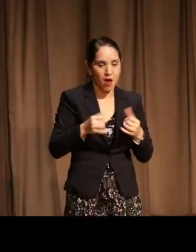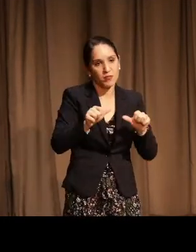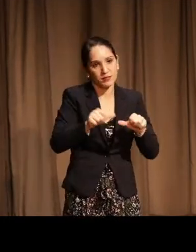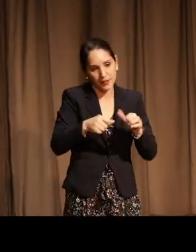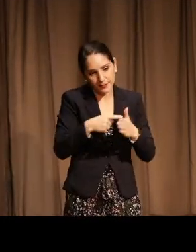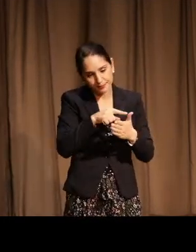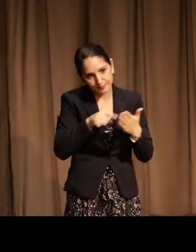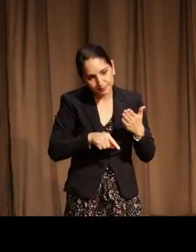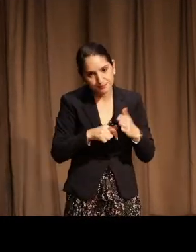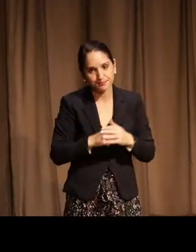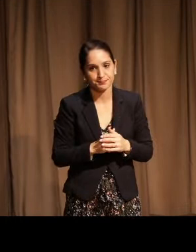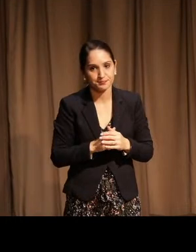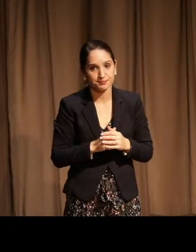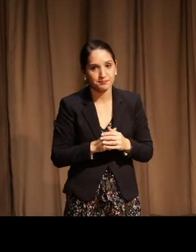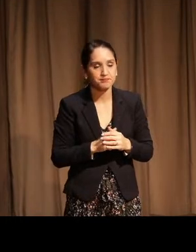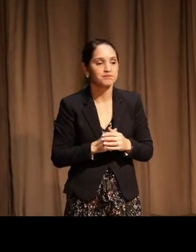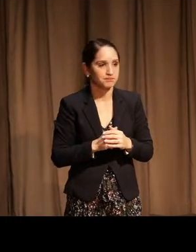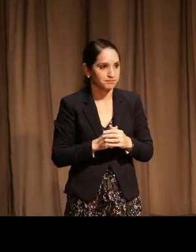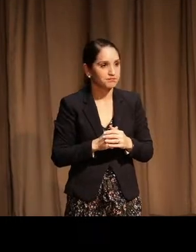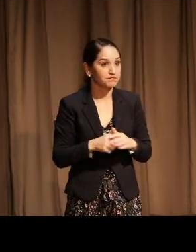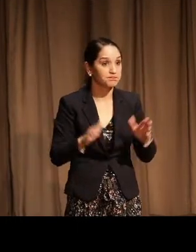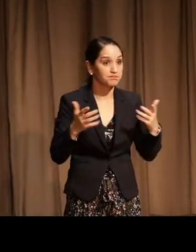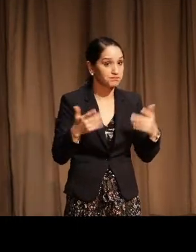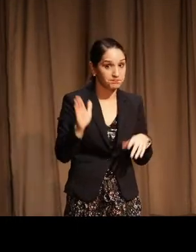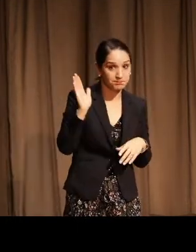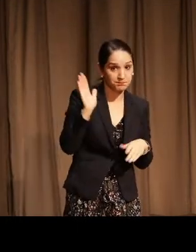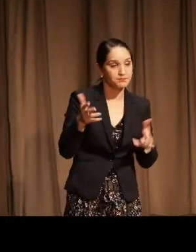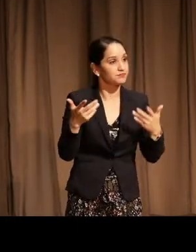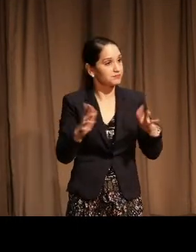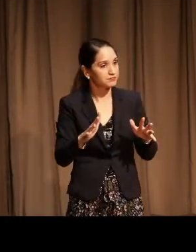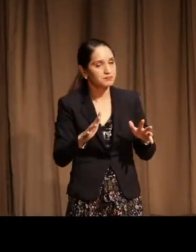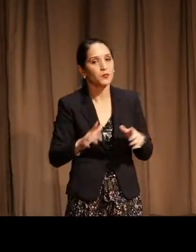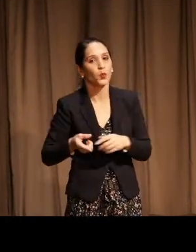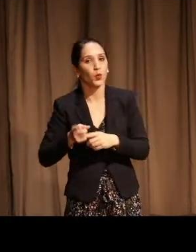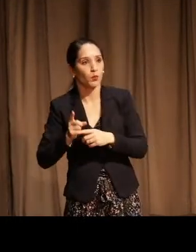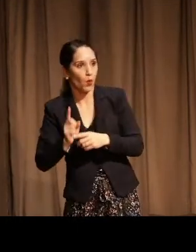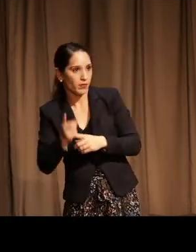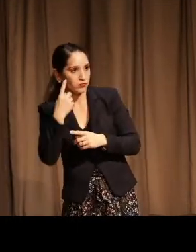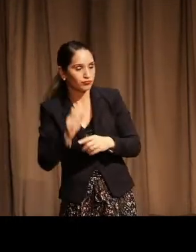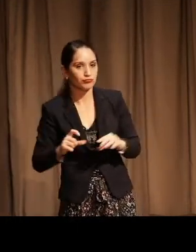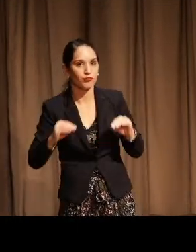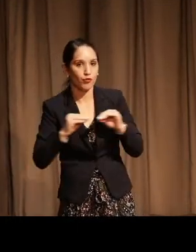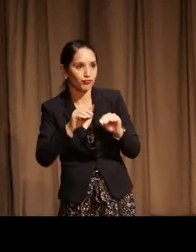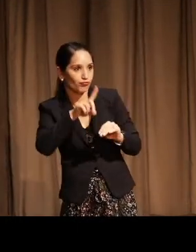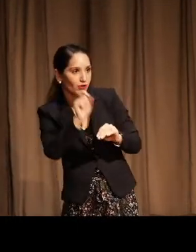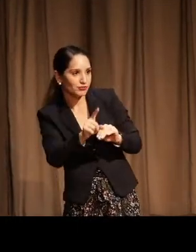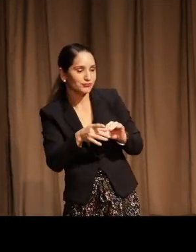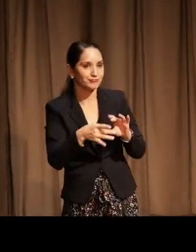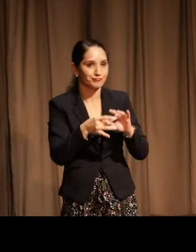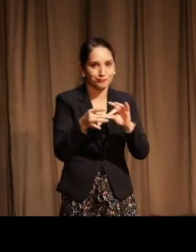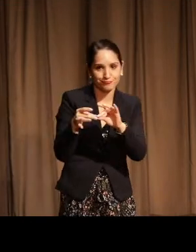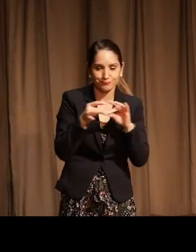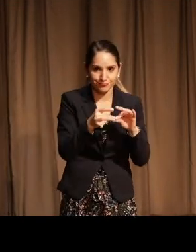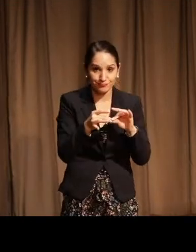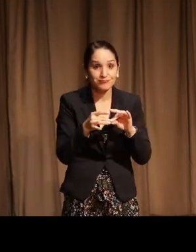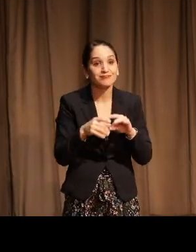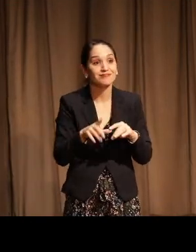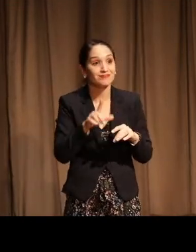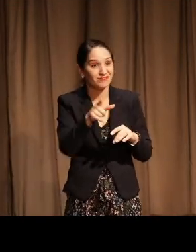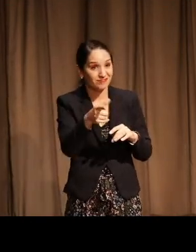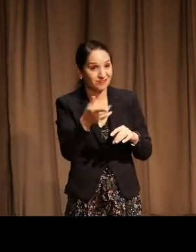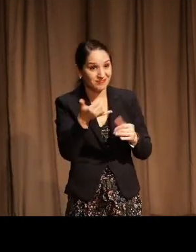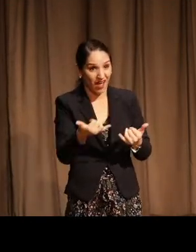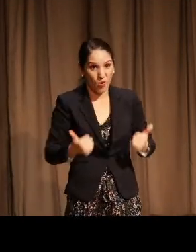We will have a moment for questions at the end of tonight's program. So if you are joining us on YouTube, please post your comments,